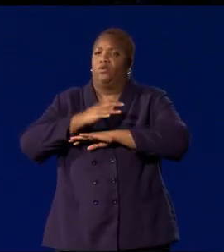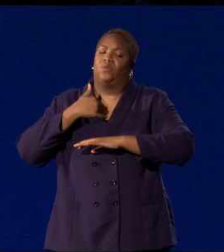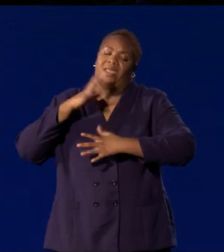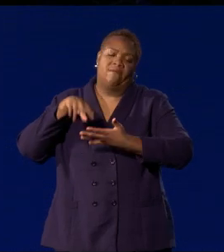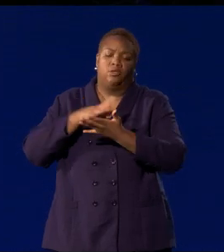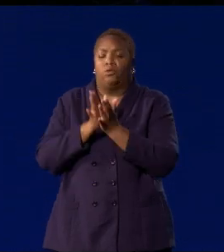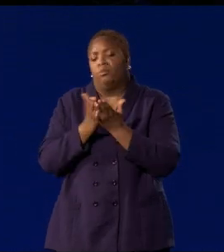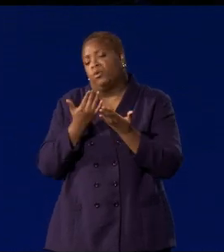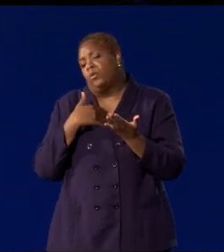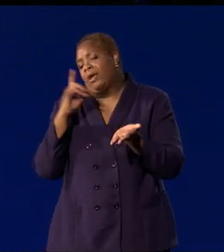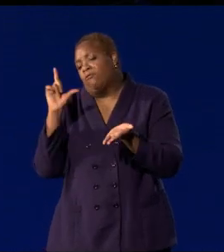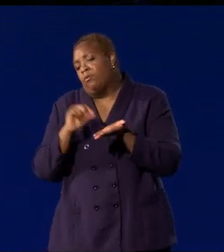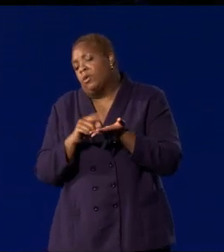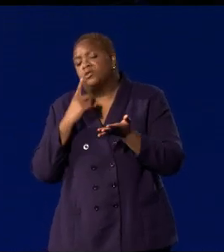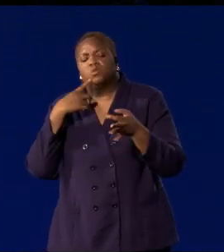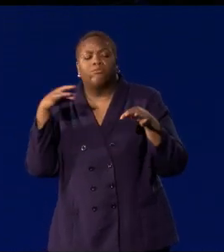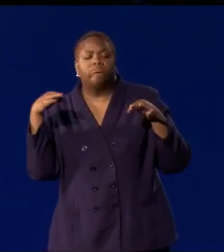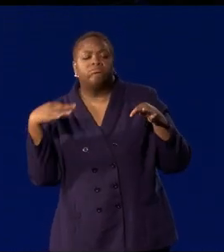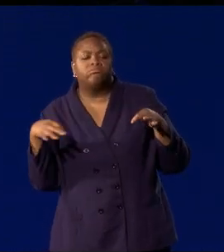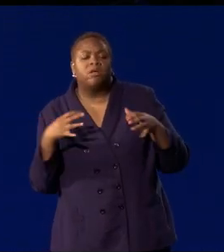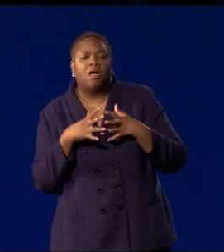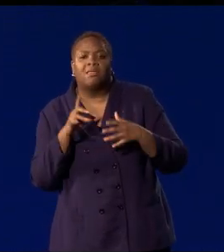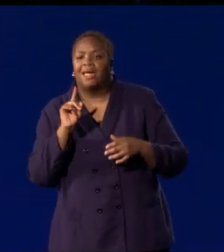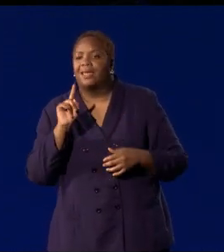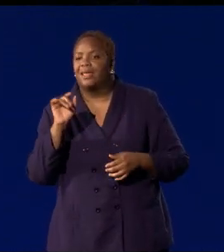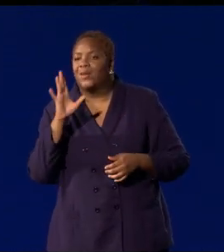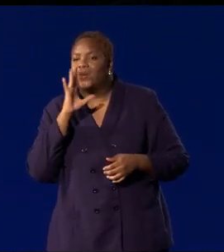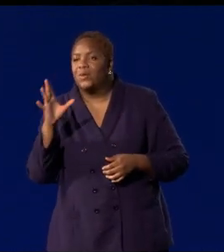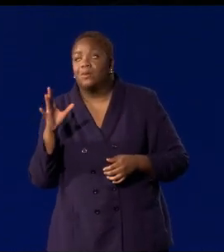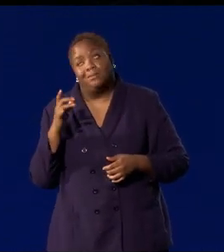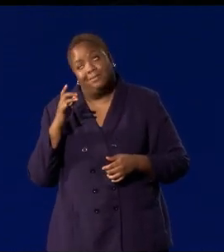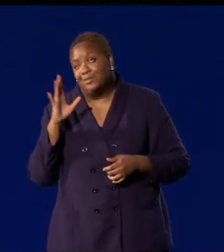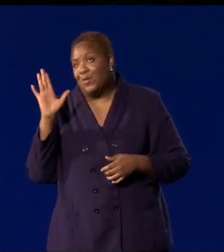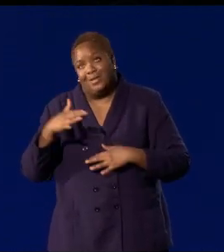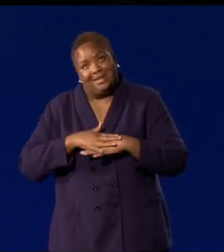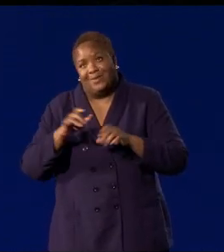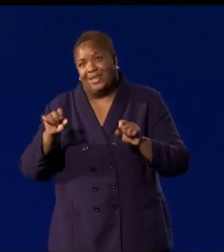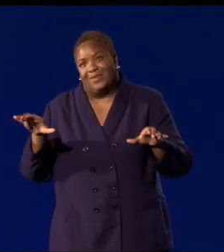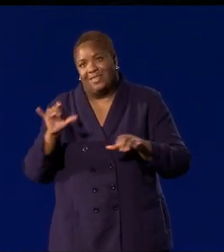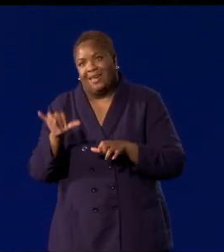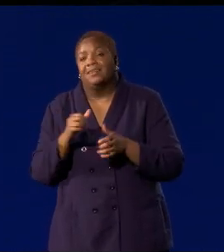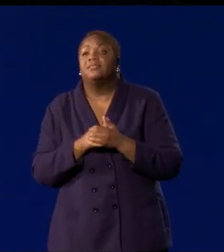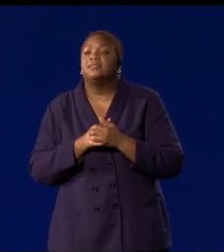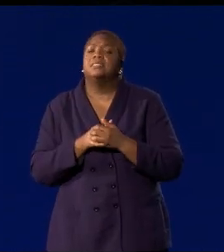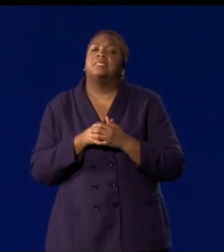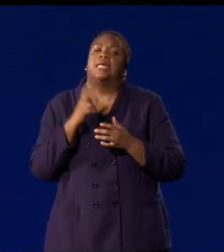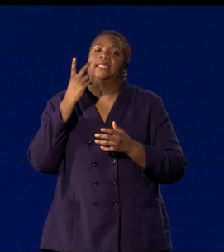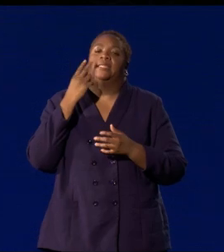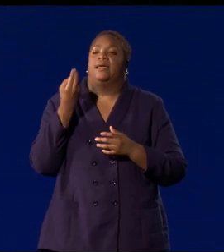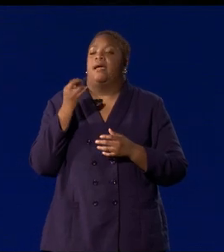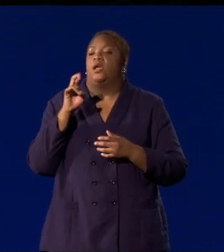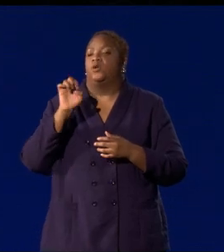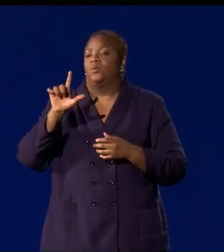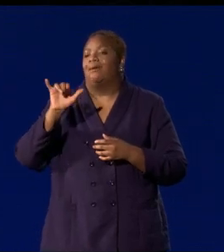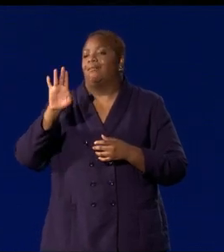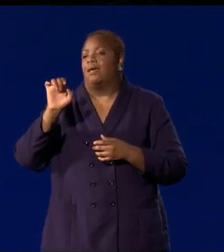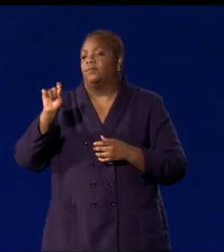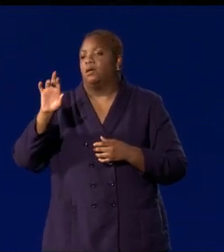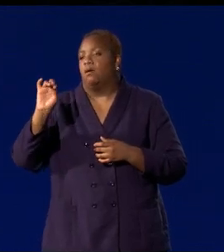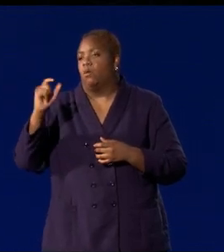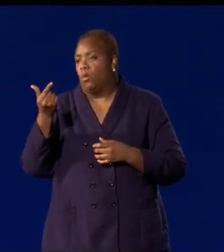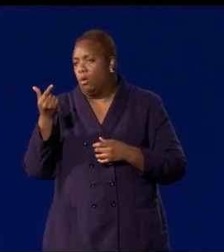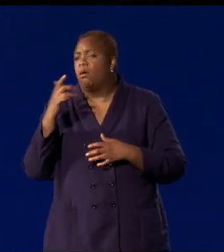have printouts, we'll walk you through a whole bunch of data. We can do that all day. And of course, check out hiringlab.org. We have all of our